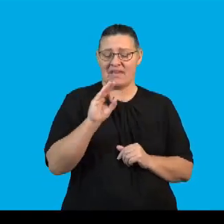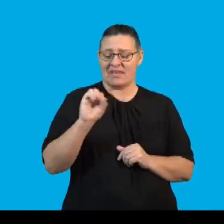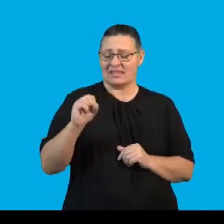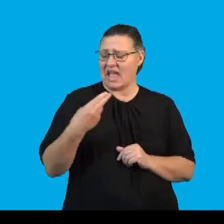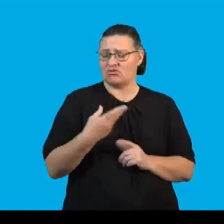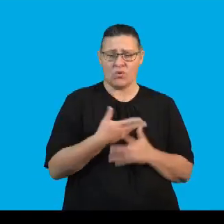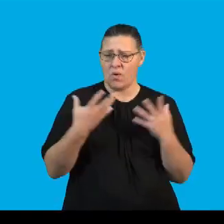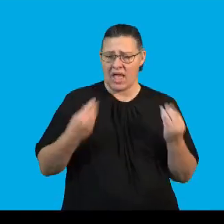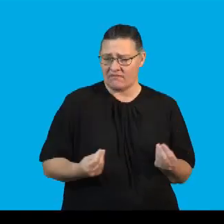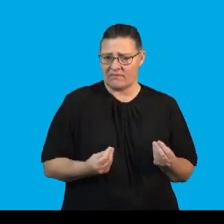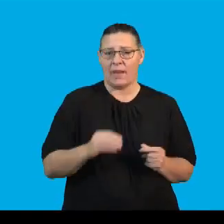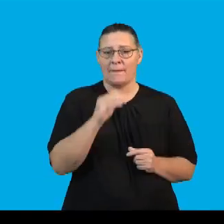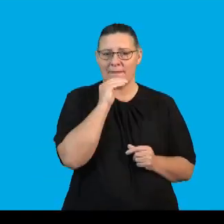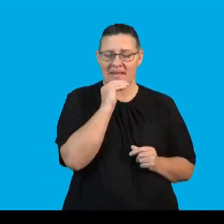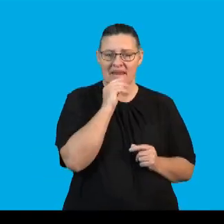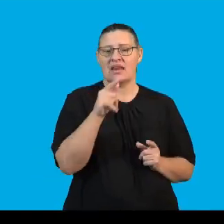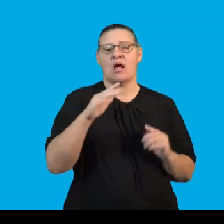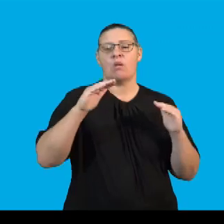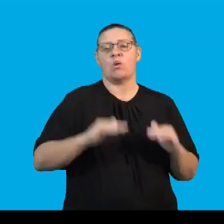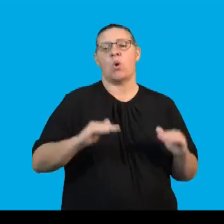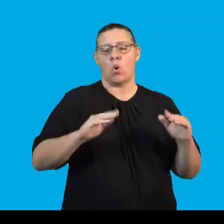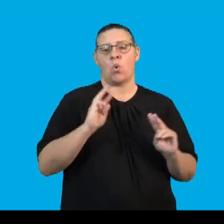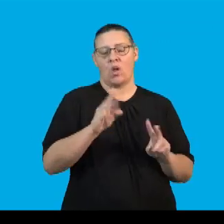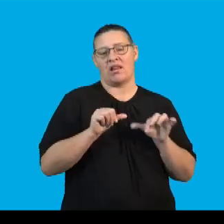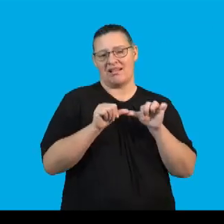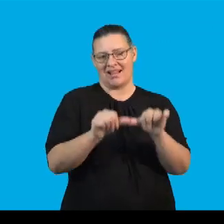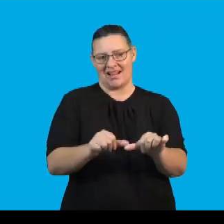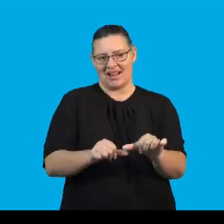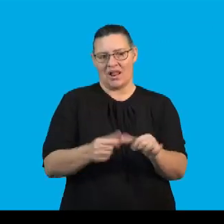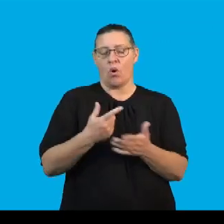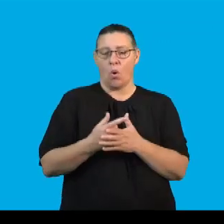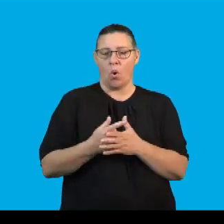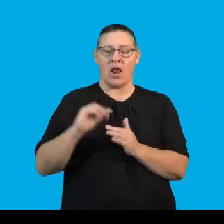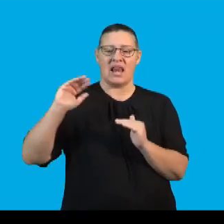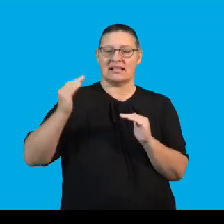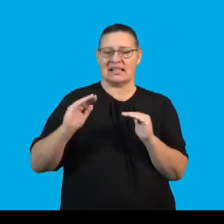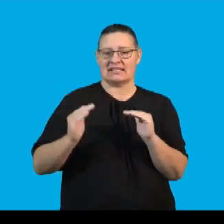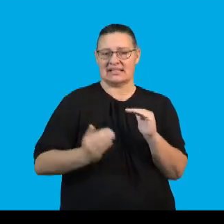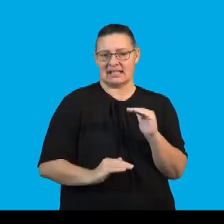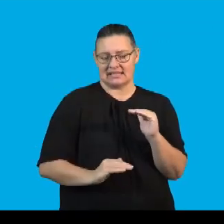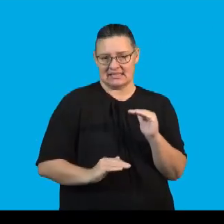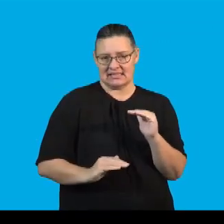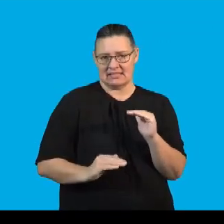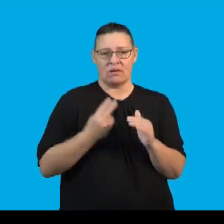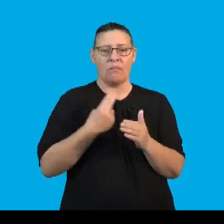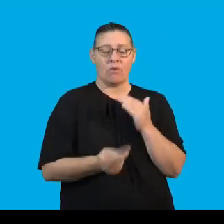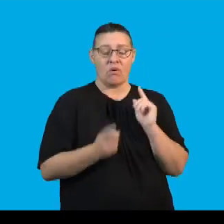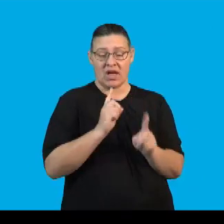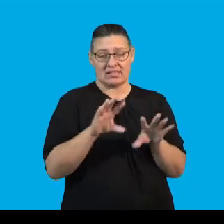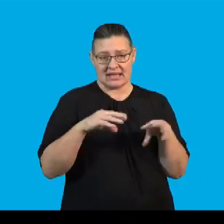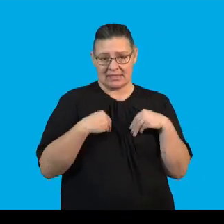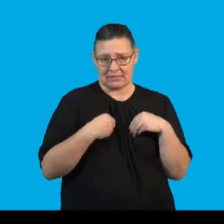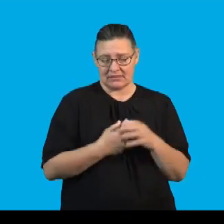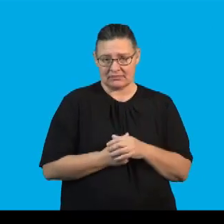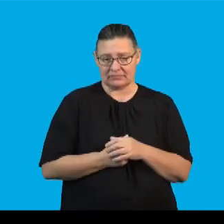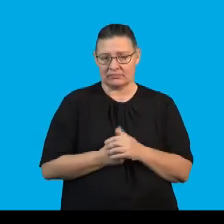don't have FSH here, what will happen? It will remain low, or it is going to decrease. Both answers